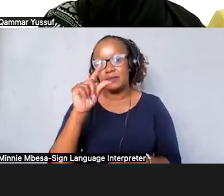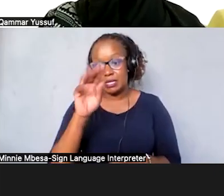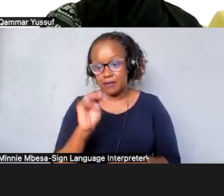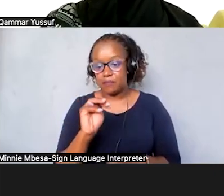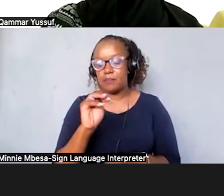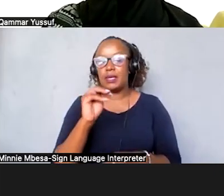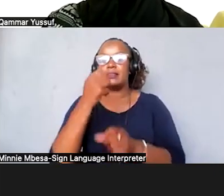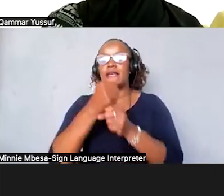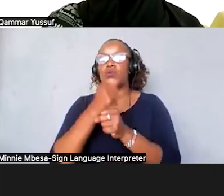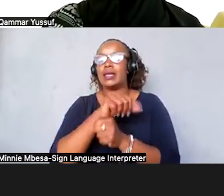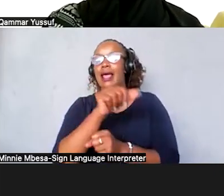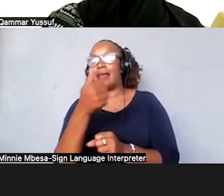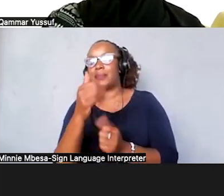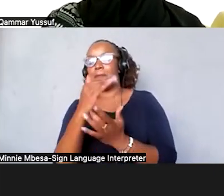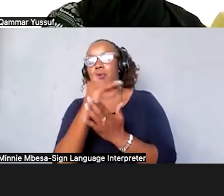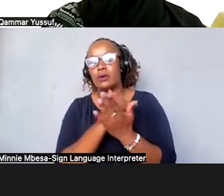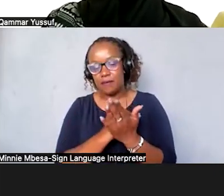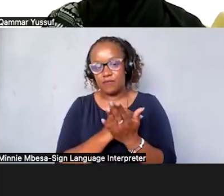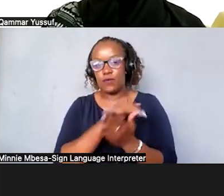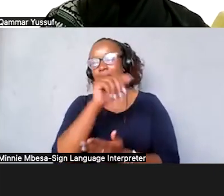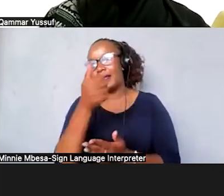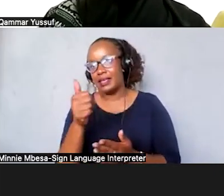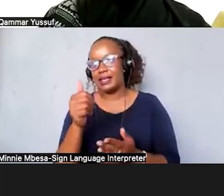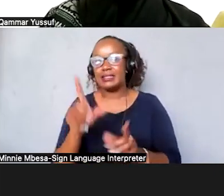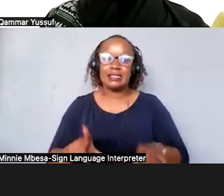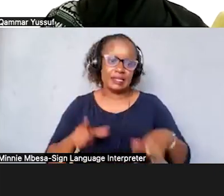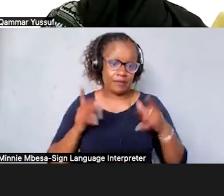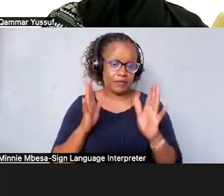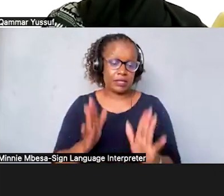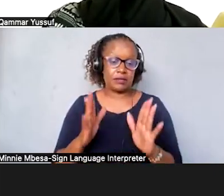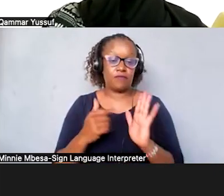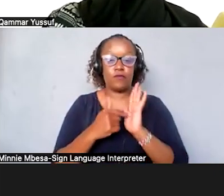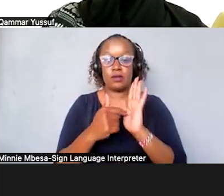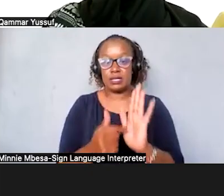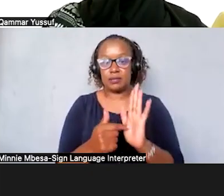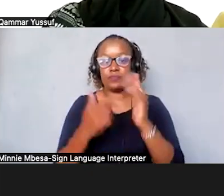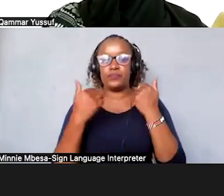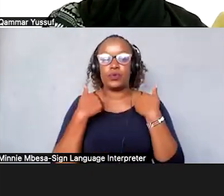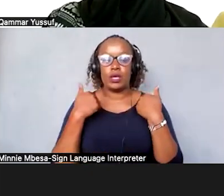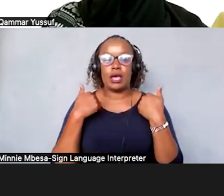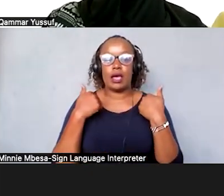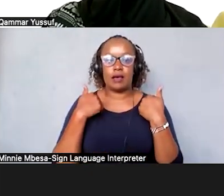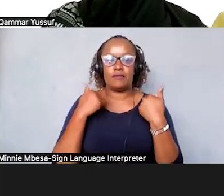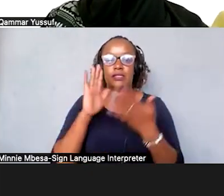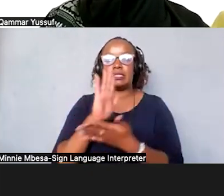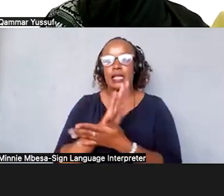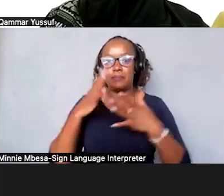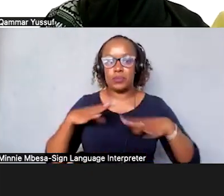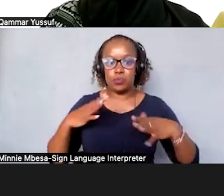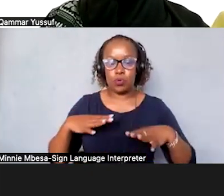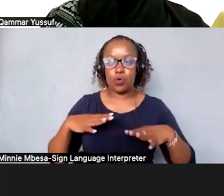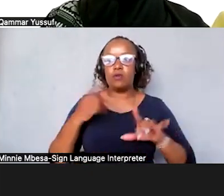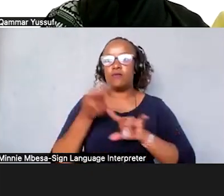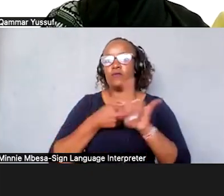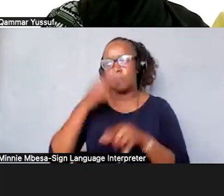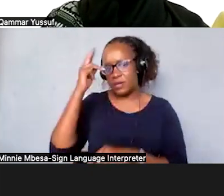survivors. For example, we have Afia Africa from Narok, who are doing what do you call girls